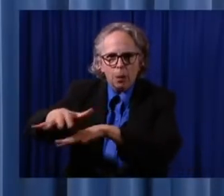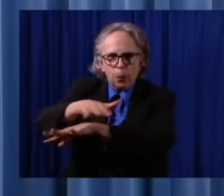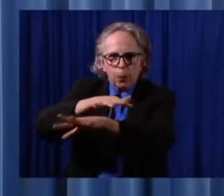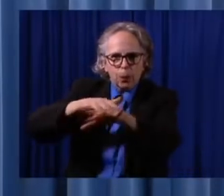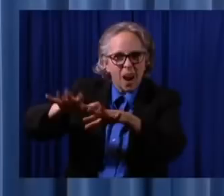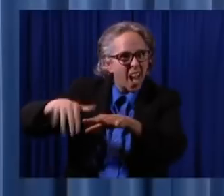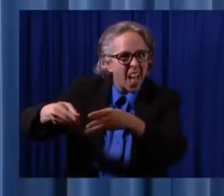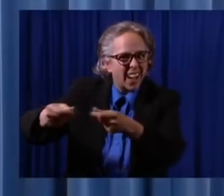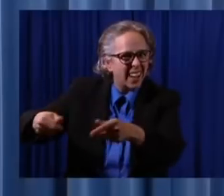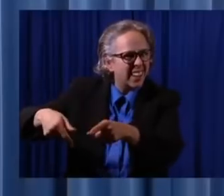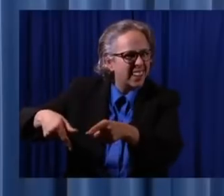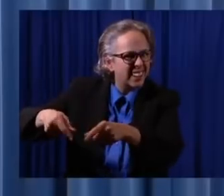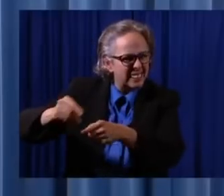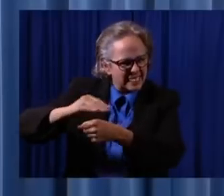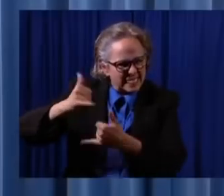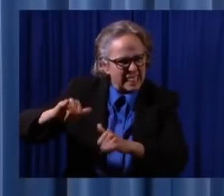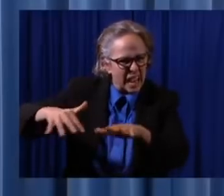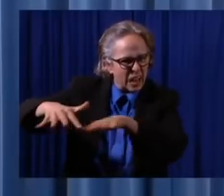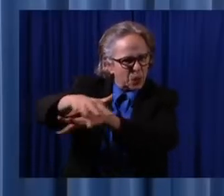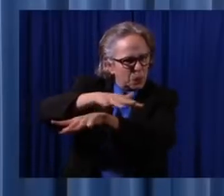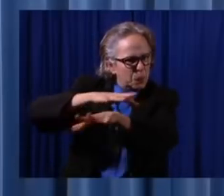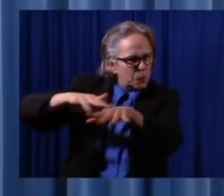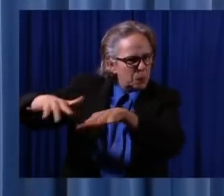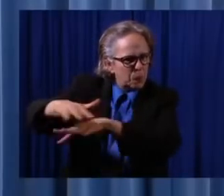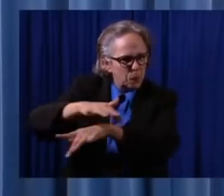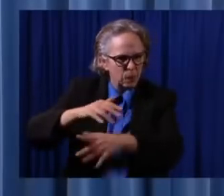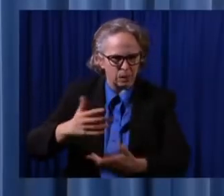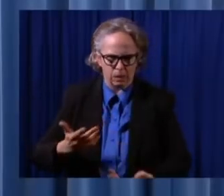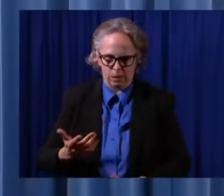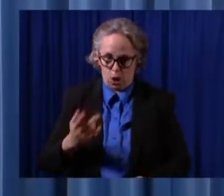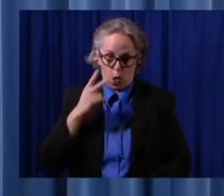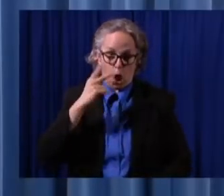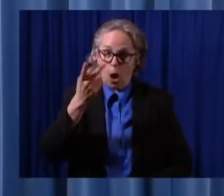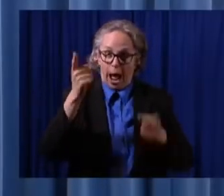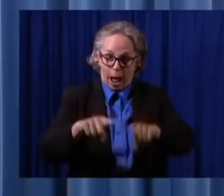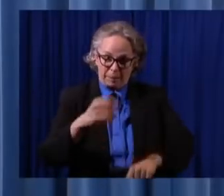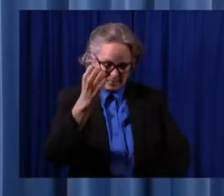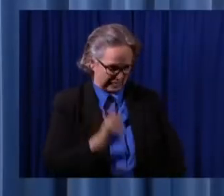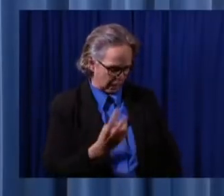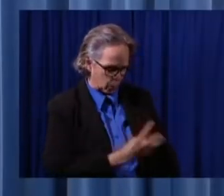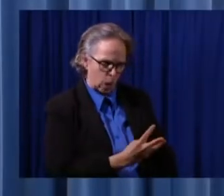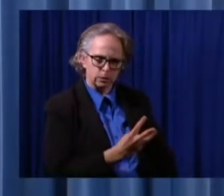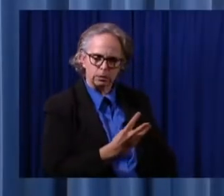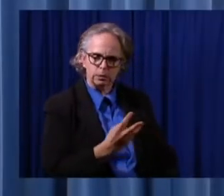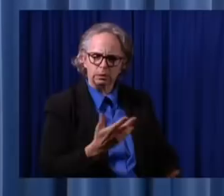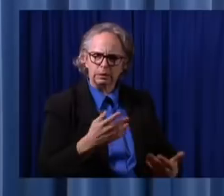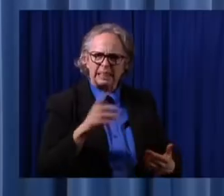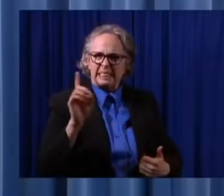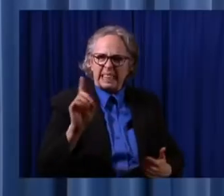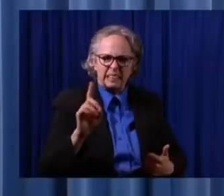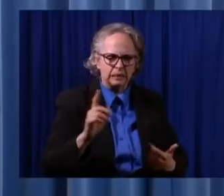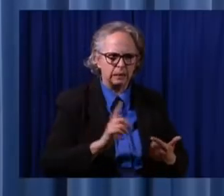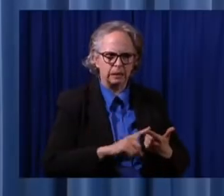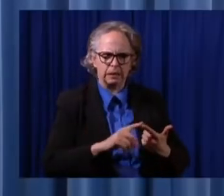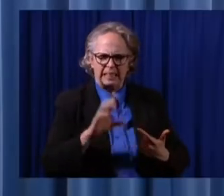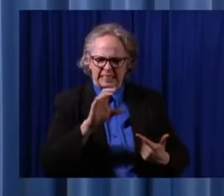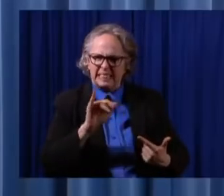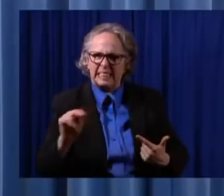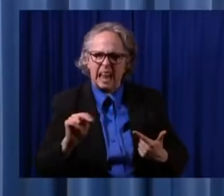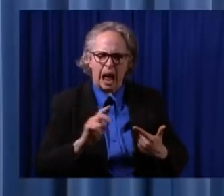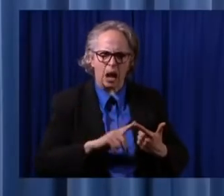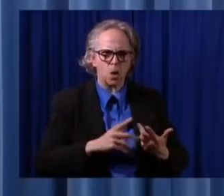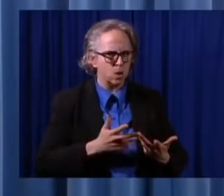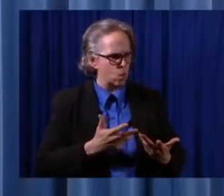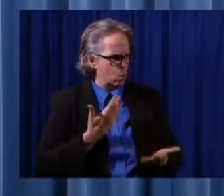needed a reminder what's going on in Southwest Ohio now, in the Dayton area and Cincinnati area, this is